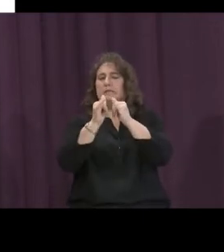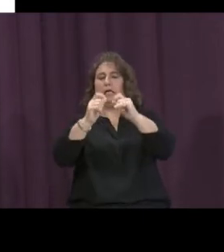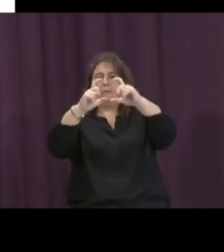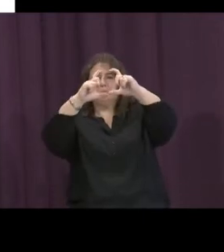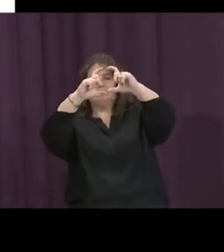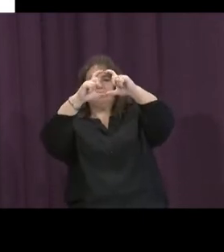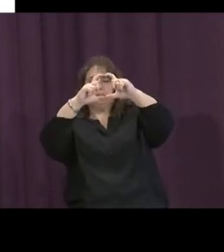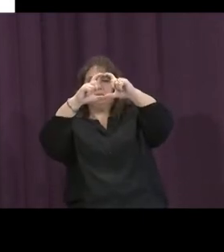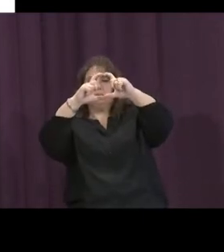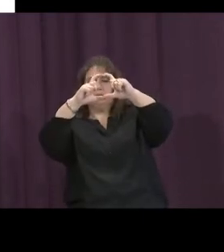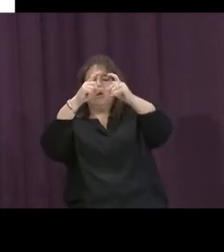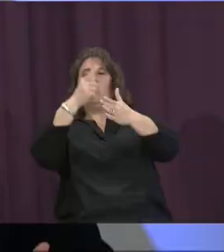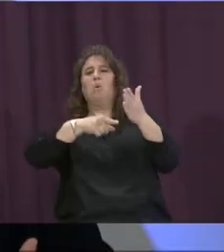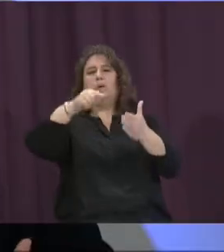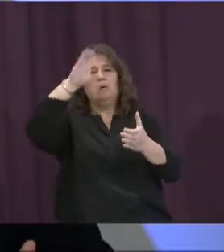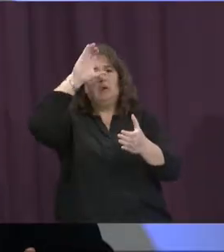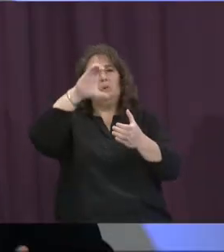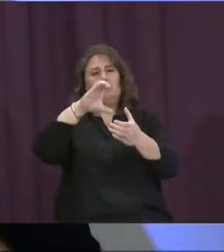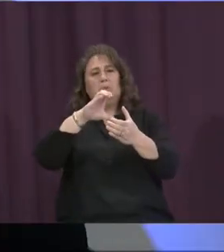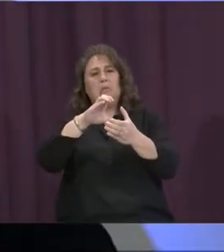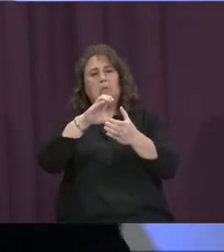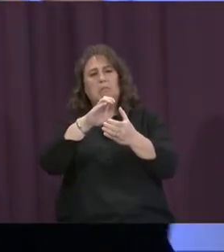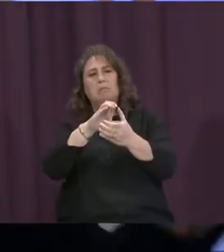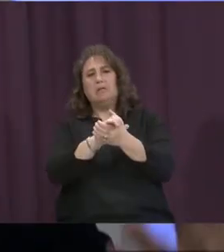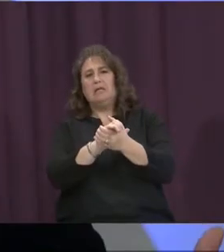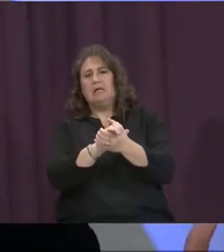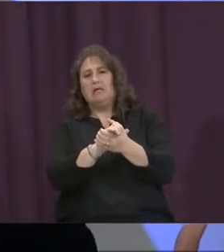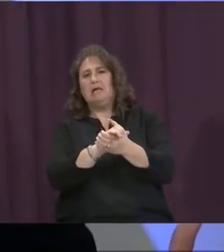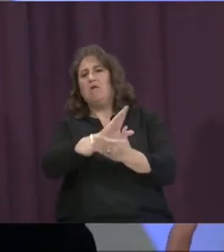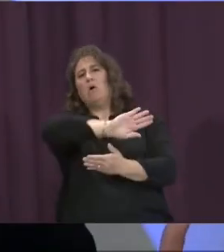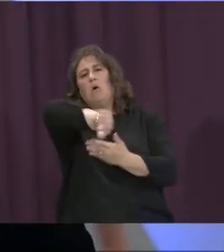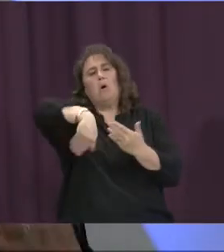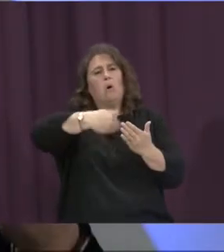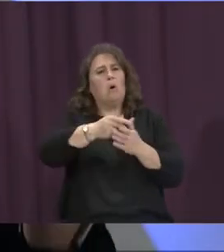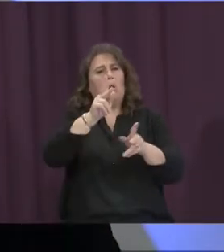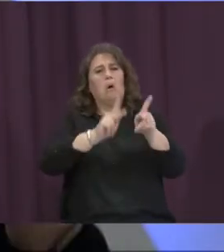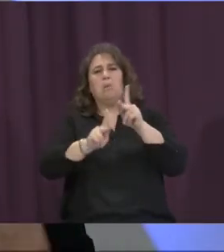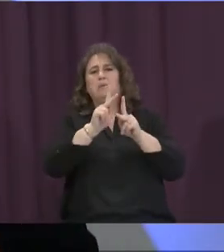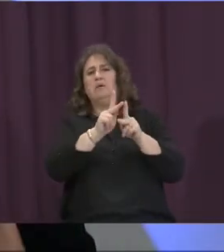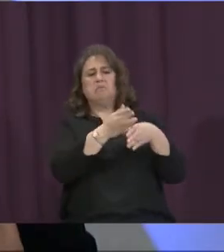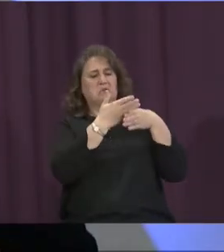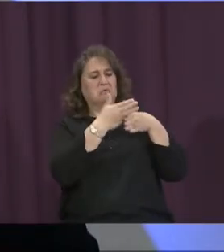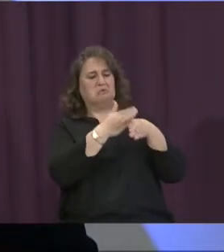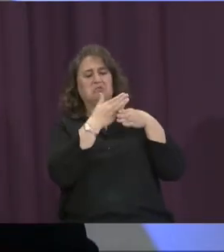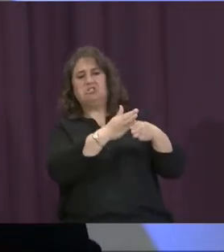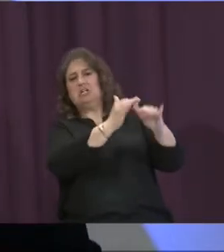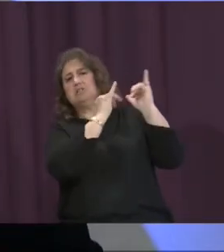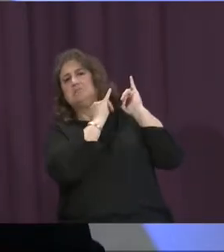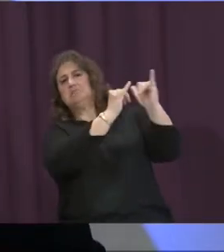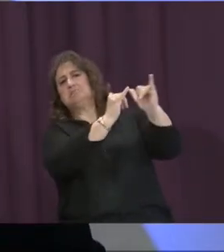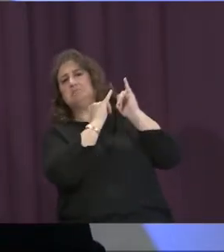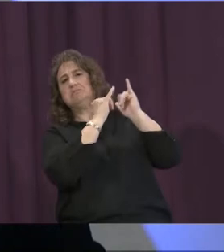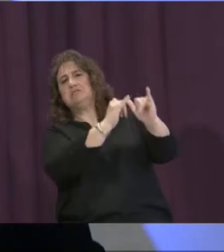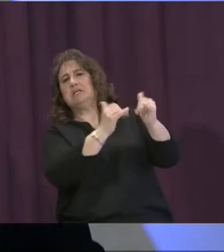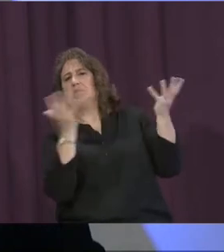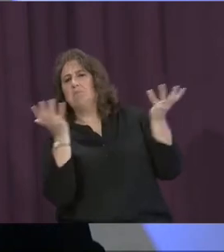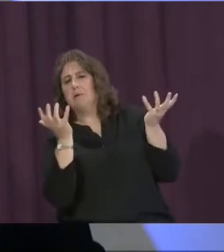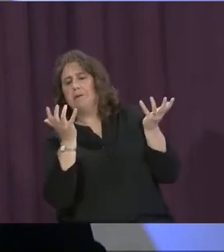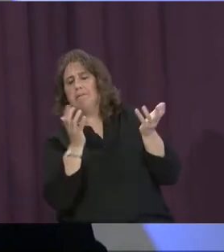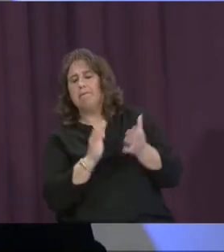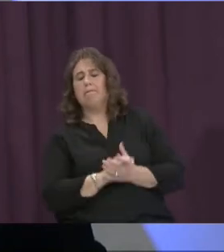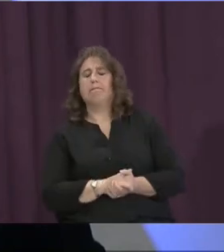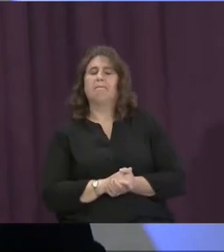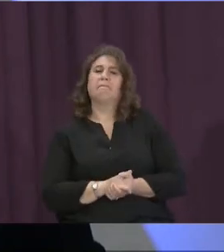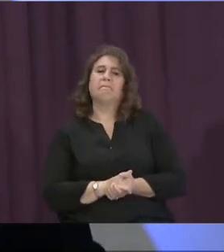similarities that, what do we all have in common? What is, what do we all have that's the same? What's the same?